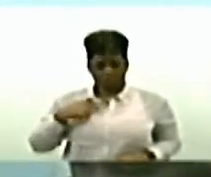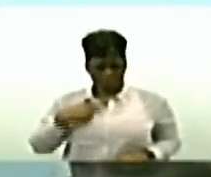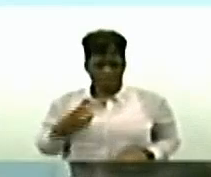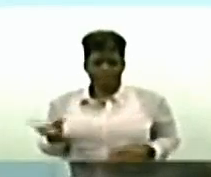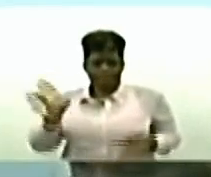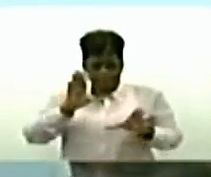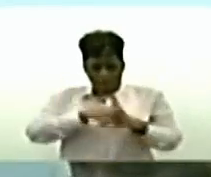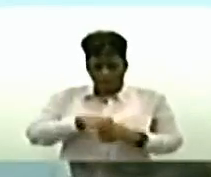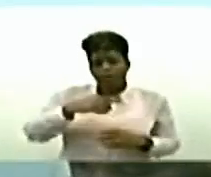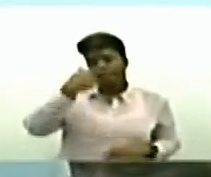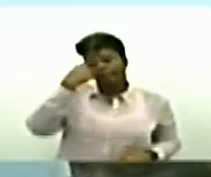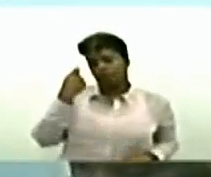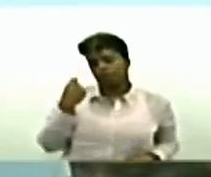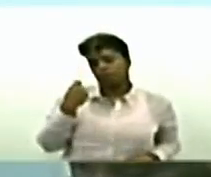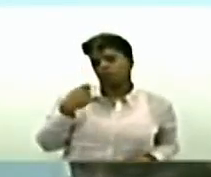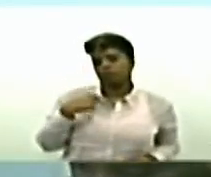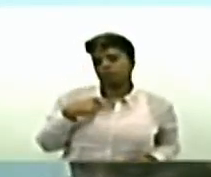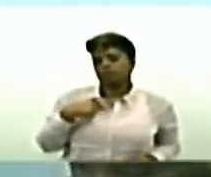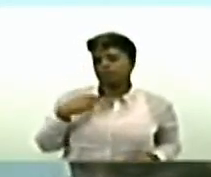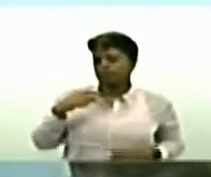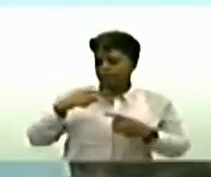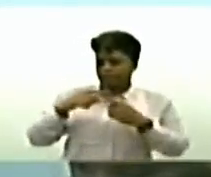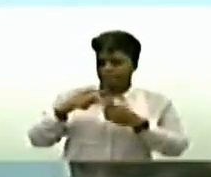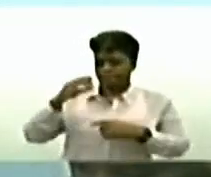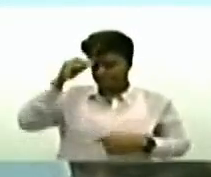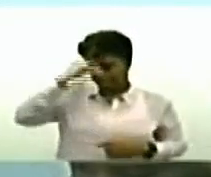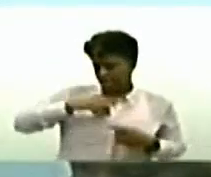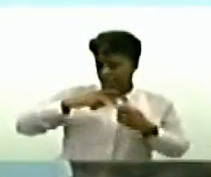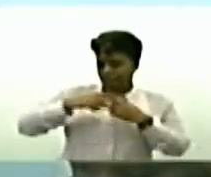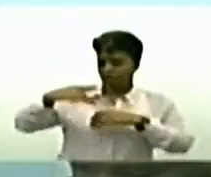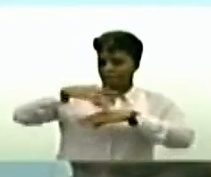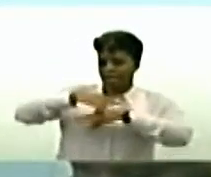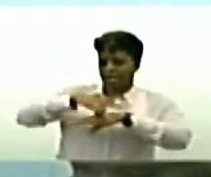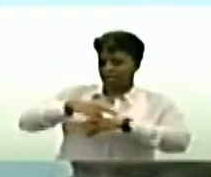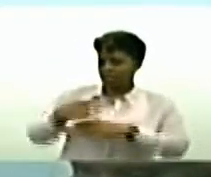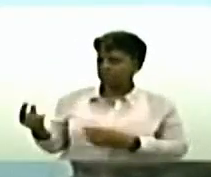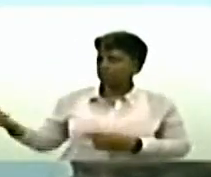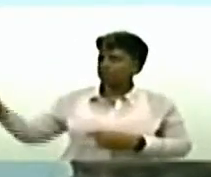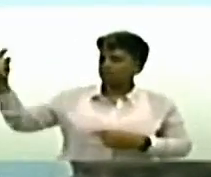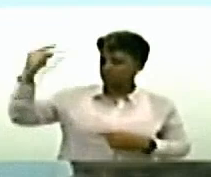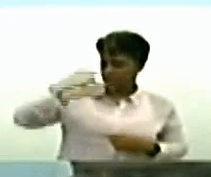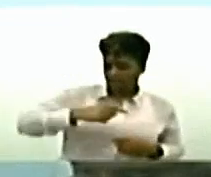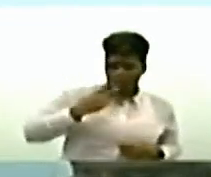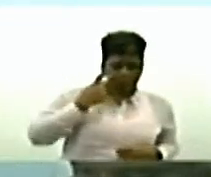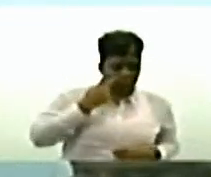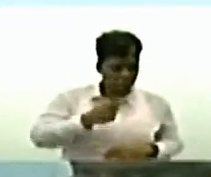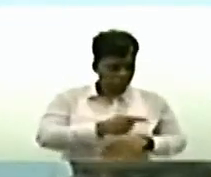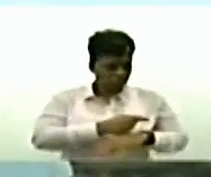someone from England, who came, liked this place, and saw